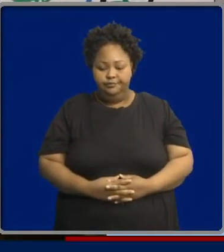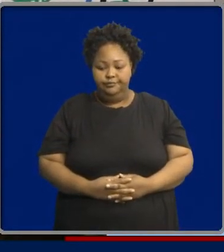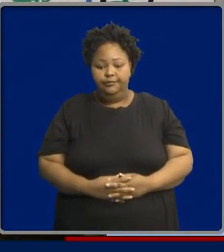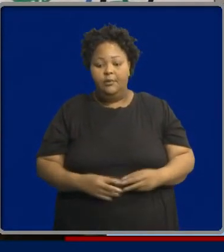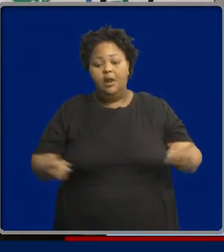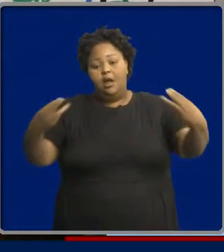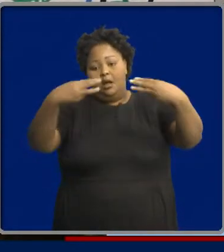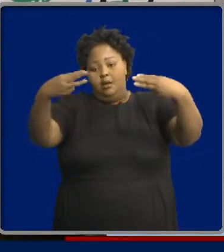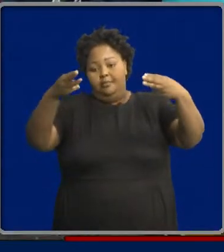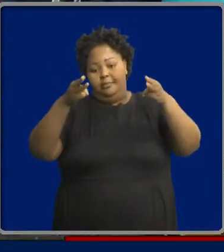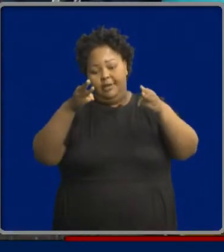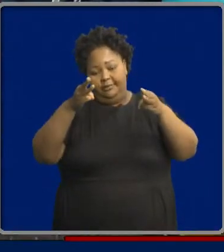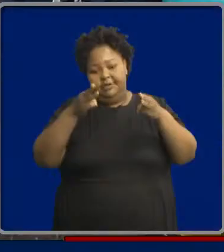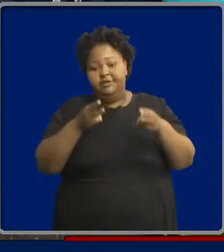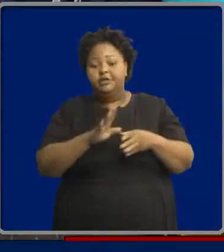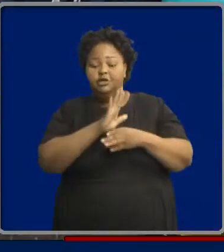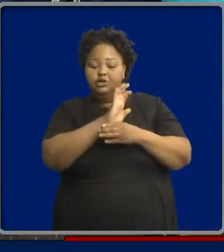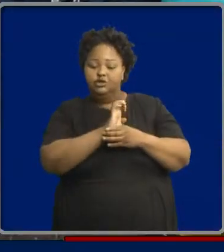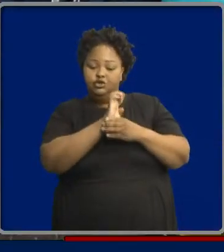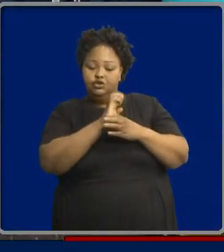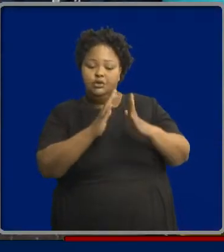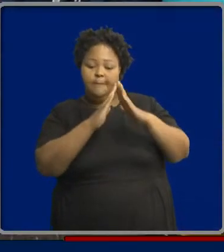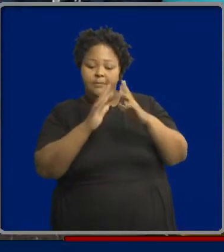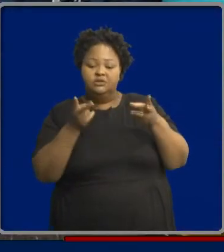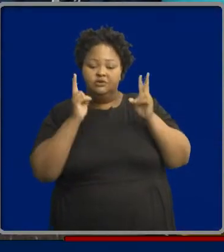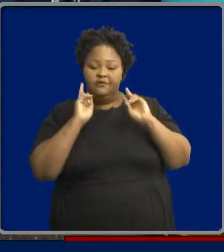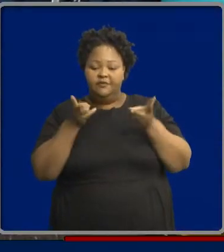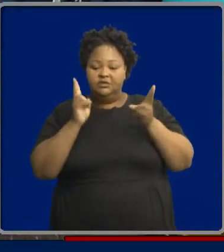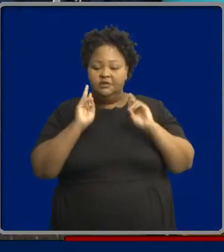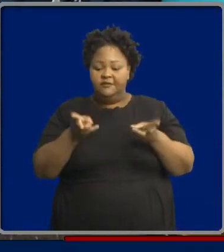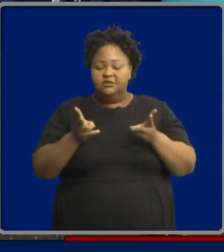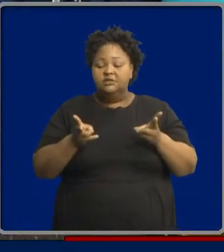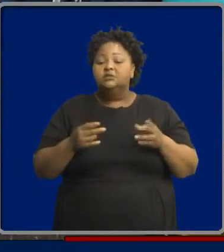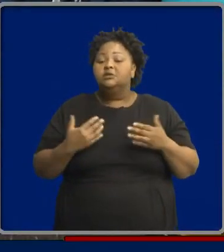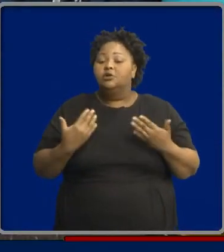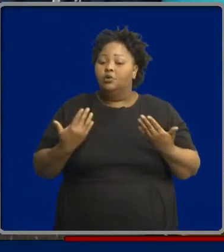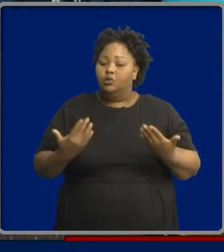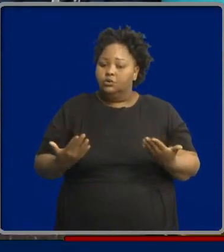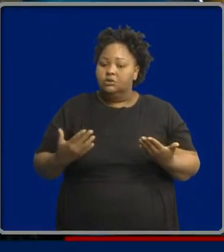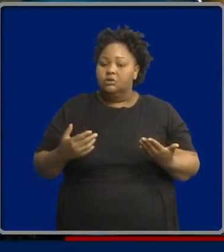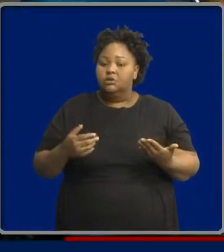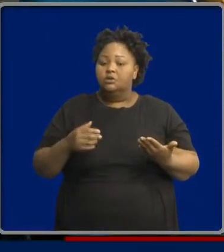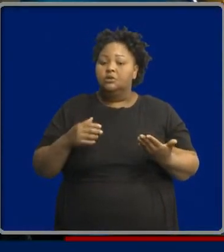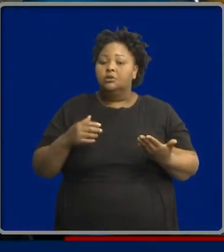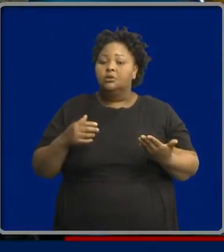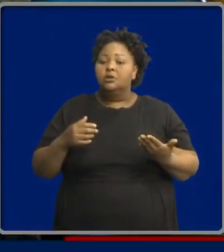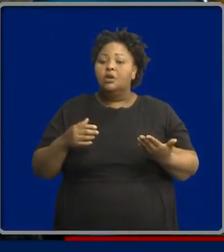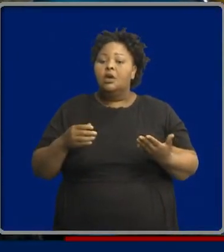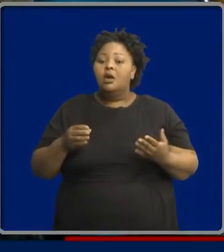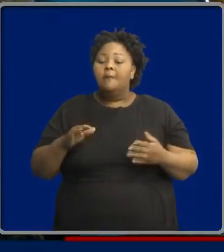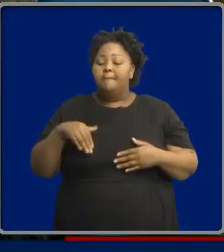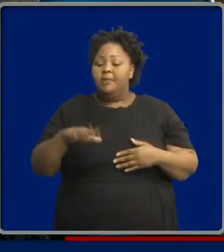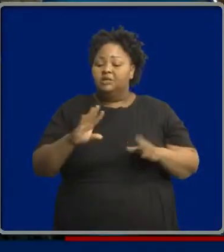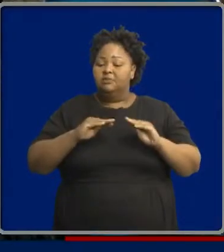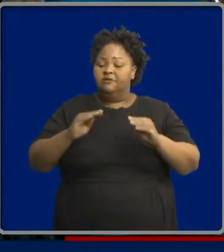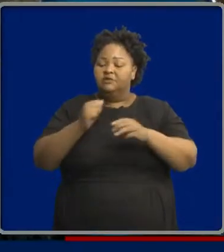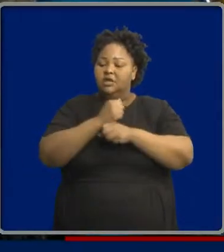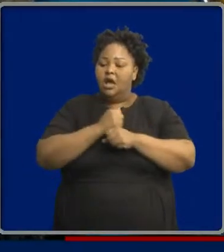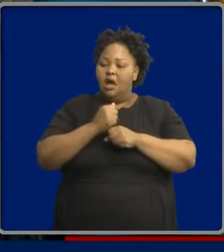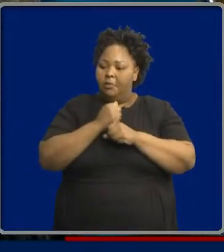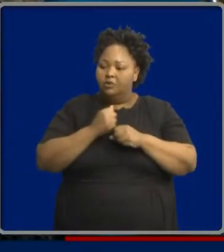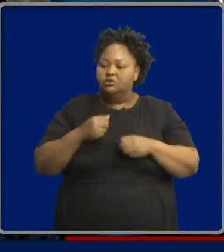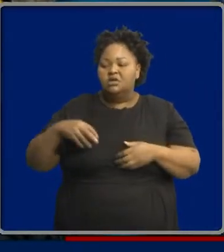The Parliament is calling on the Ministry of Tourism and Environmental Affairs to intensify public education on nuclear